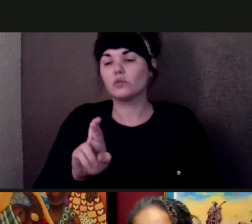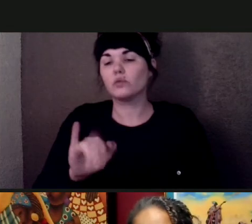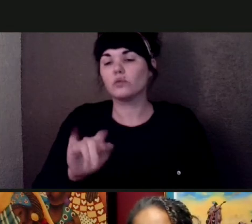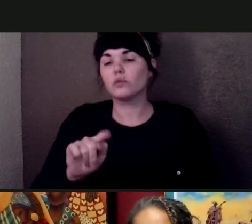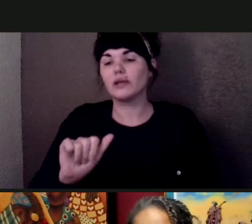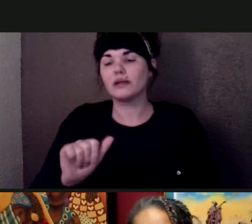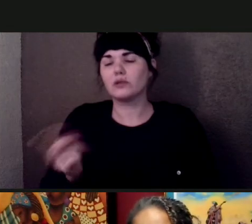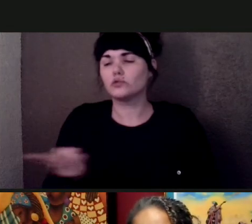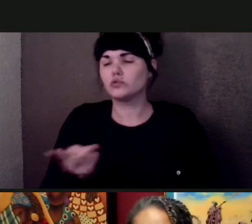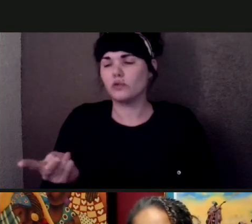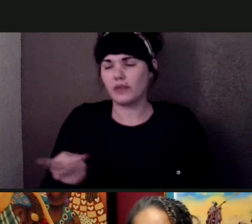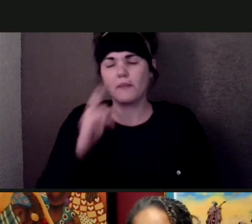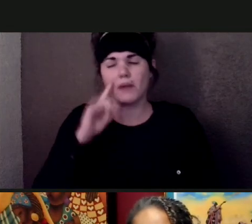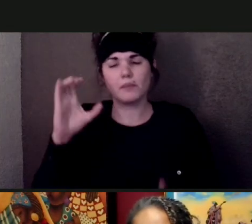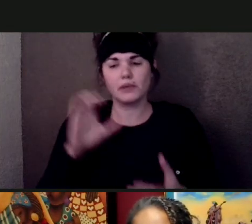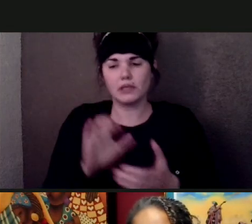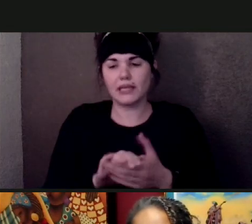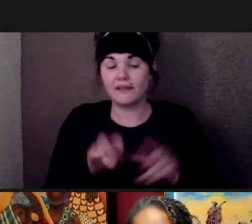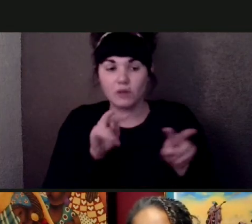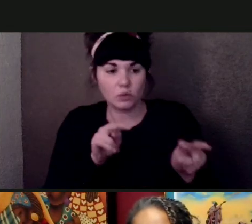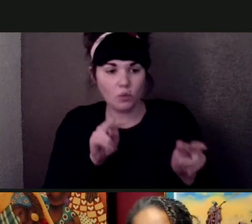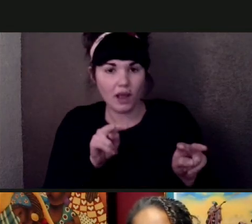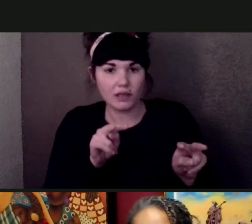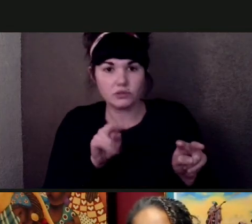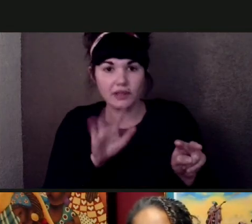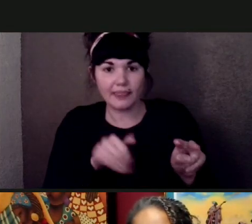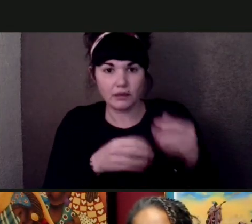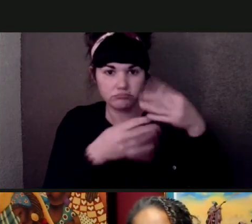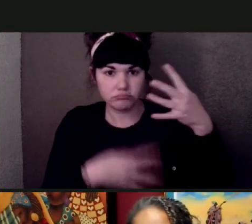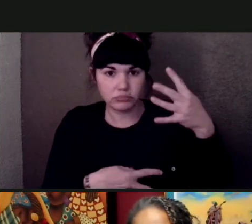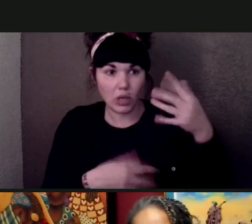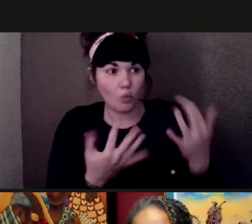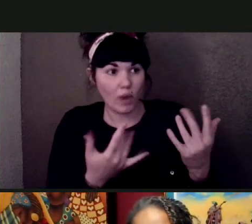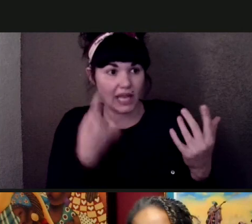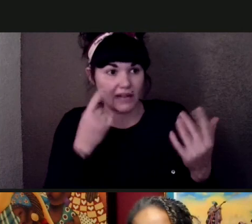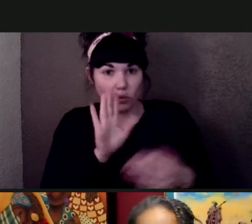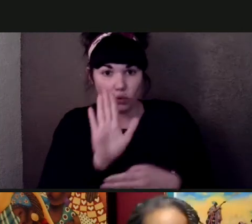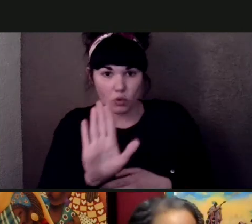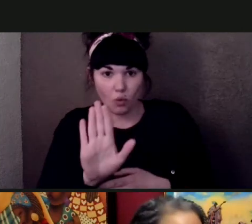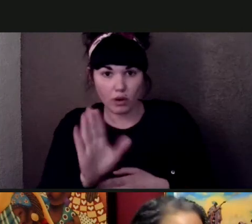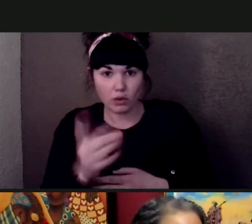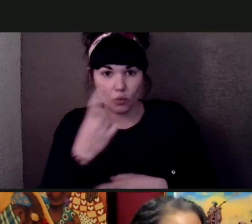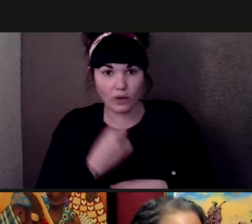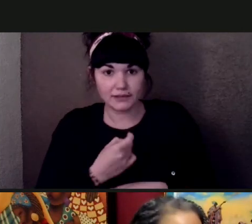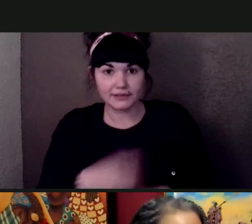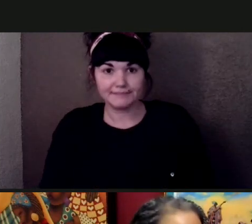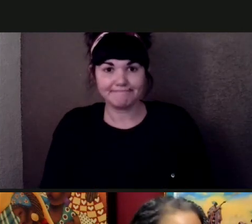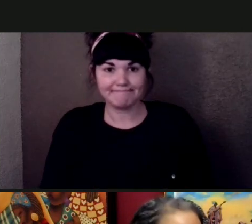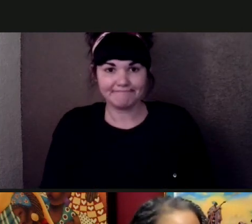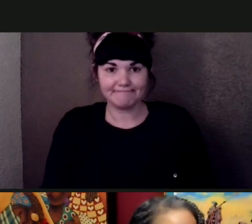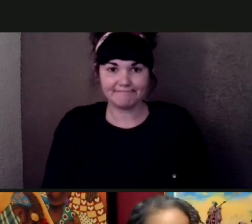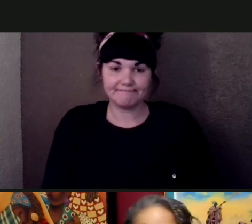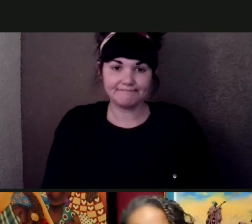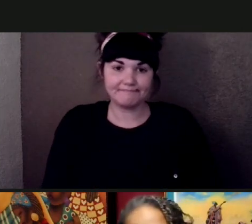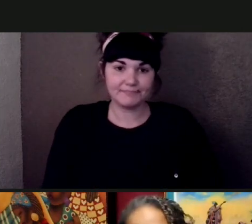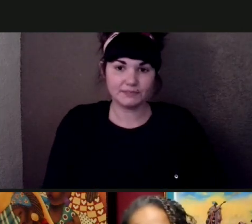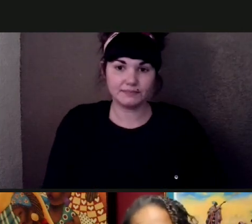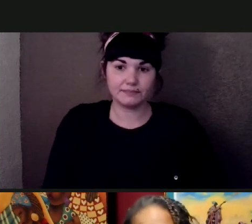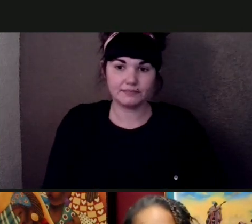us today. And so they're waiting for your questions. Um, we'd like to